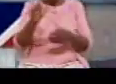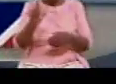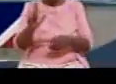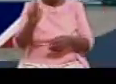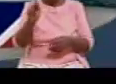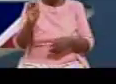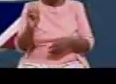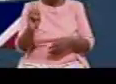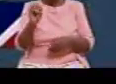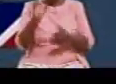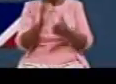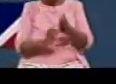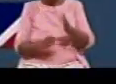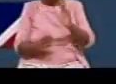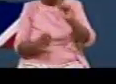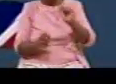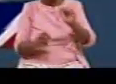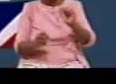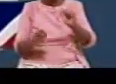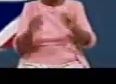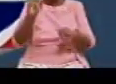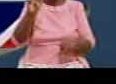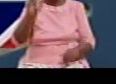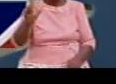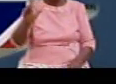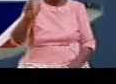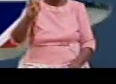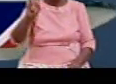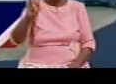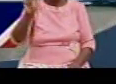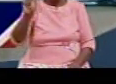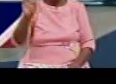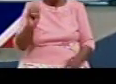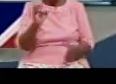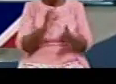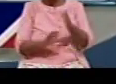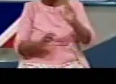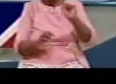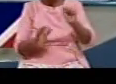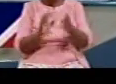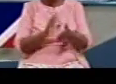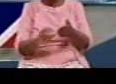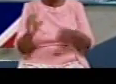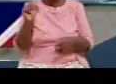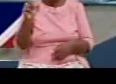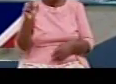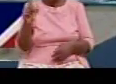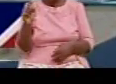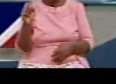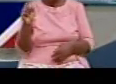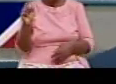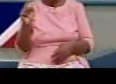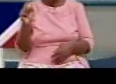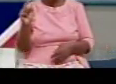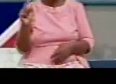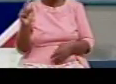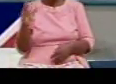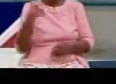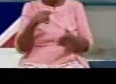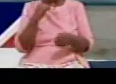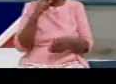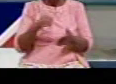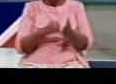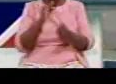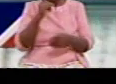Luke chapter 13, I'm reading from verse 11. In Luke chapter 13, reading from verse 11, it says, and